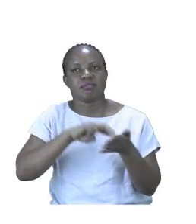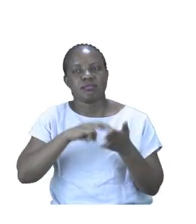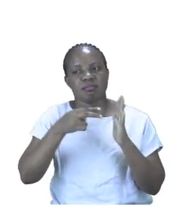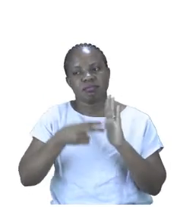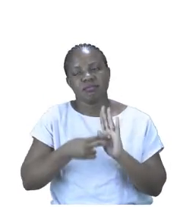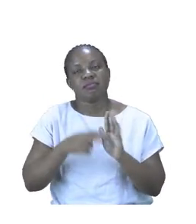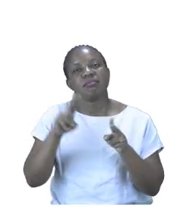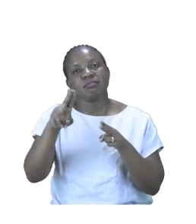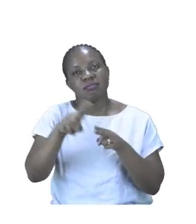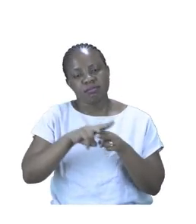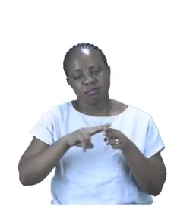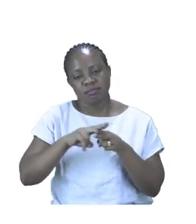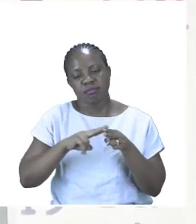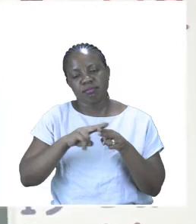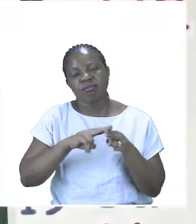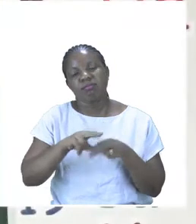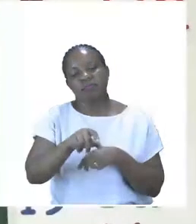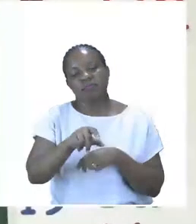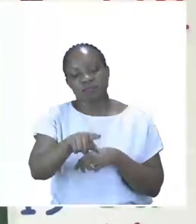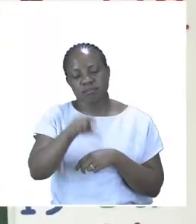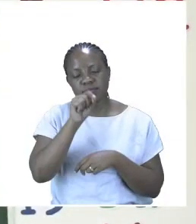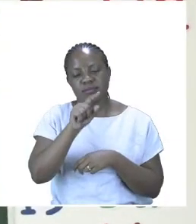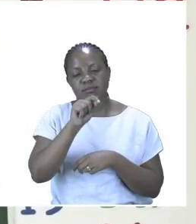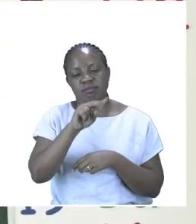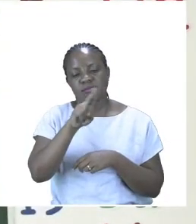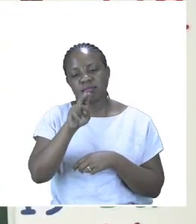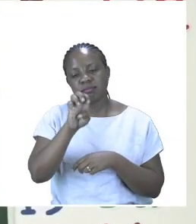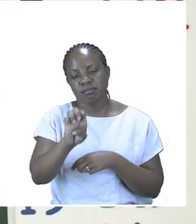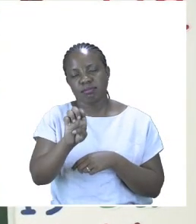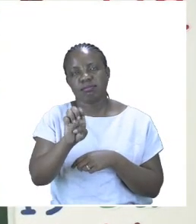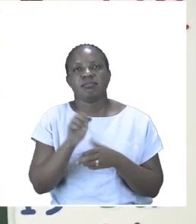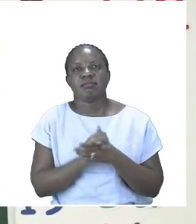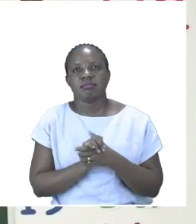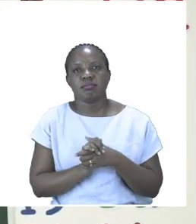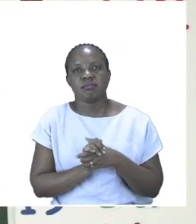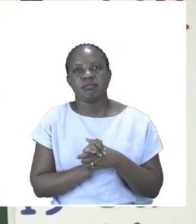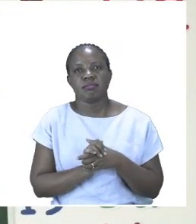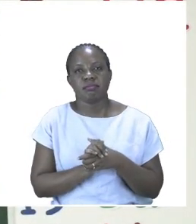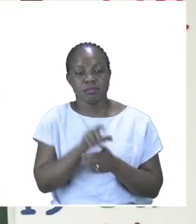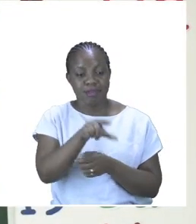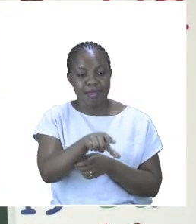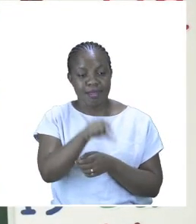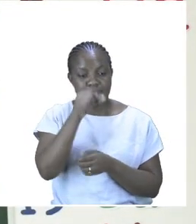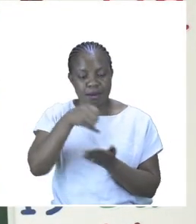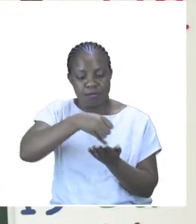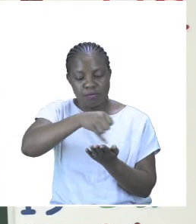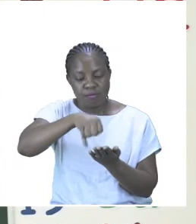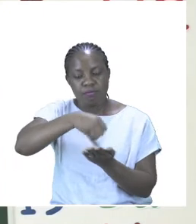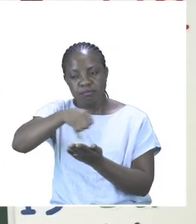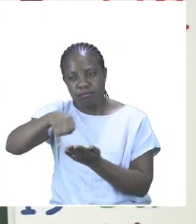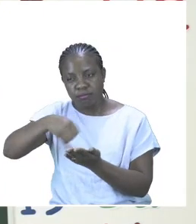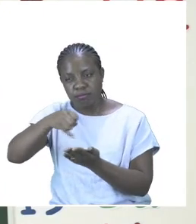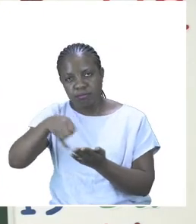the table is plates. So the plates are the ones that are